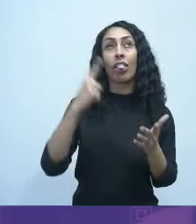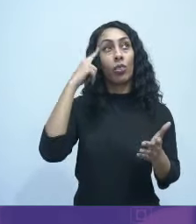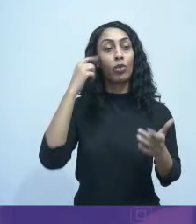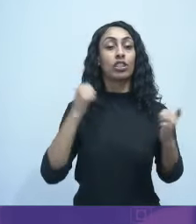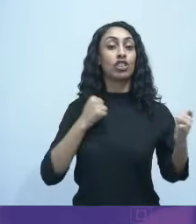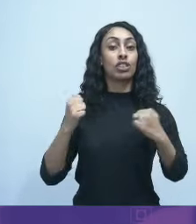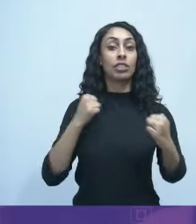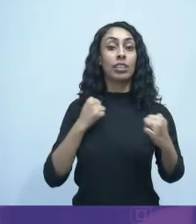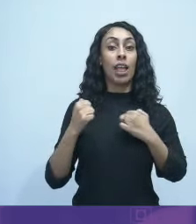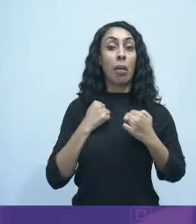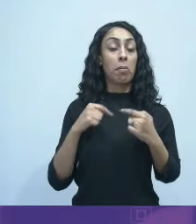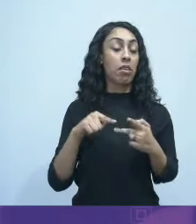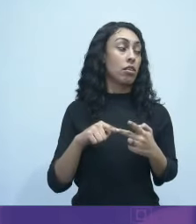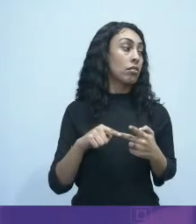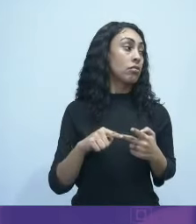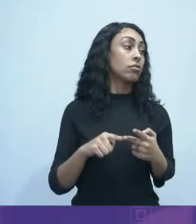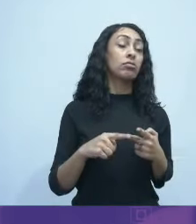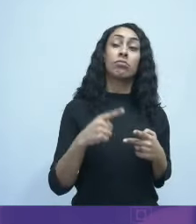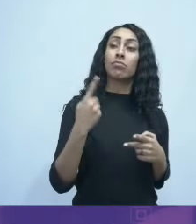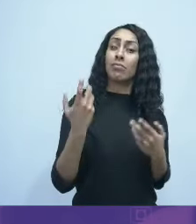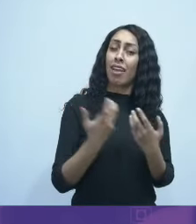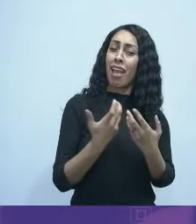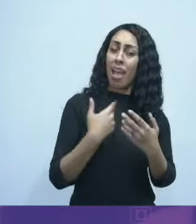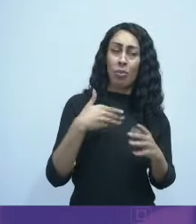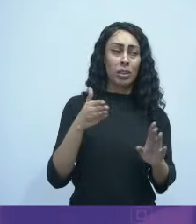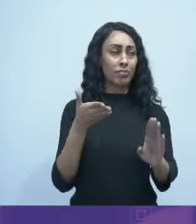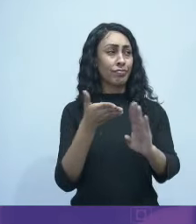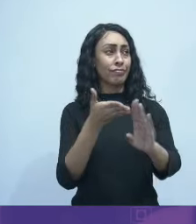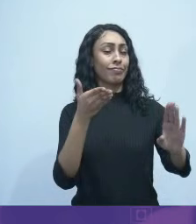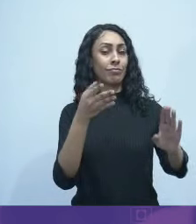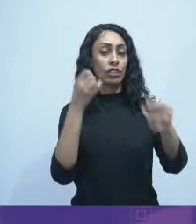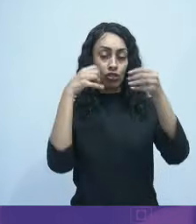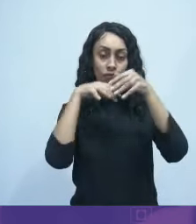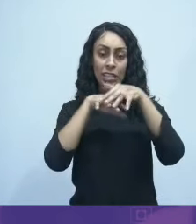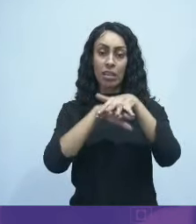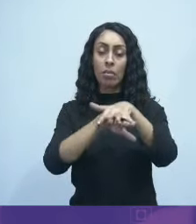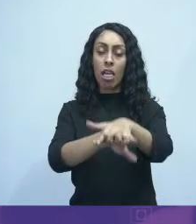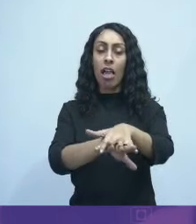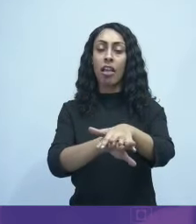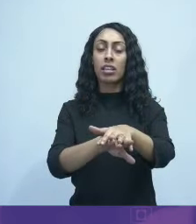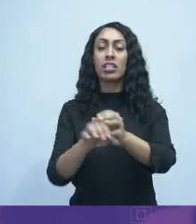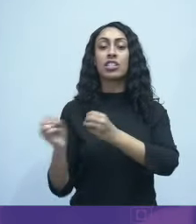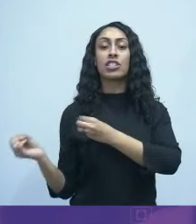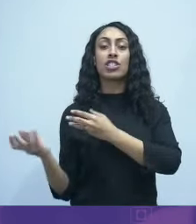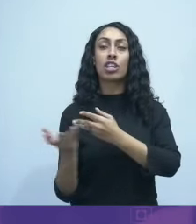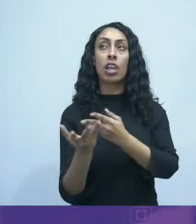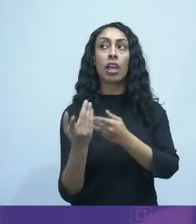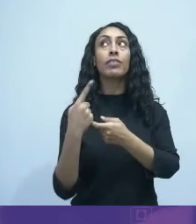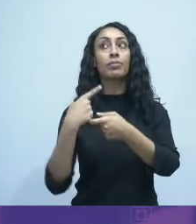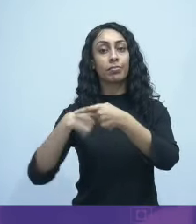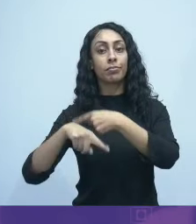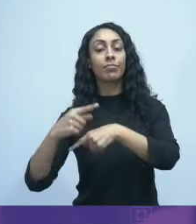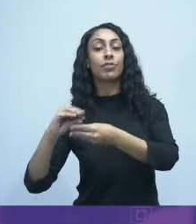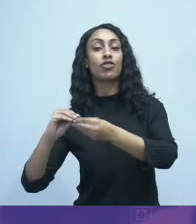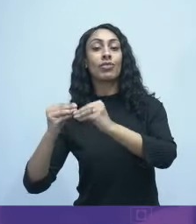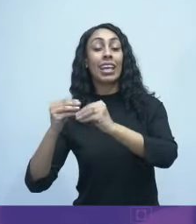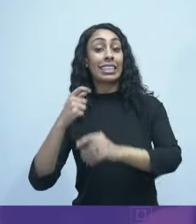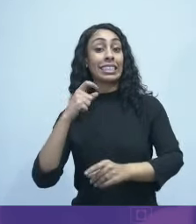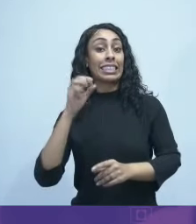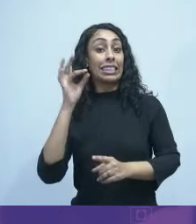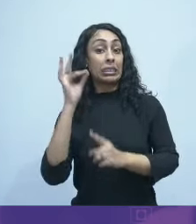champions and thought about how we streamline our services, and this has led to us creating specialist